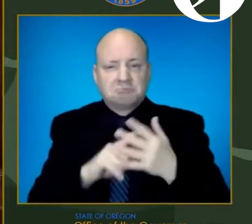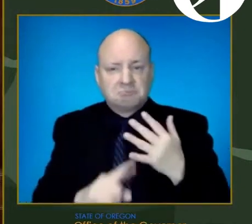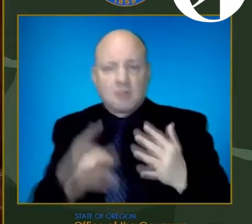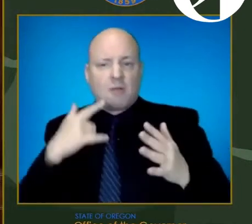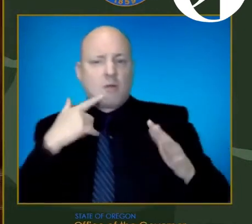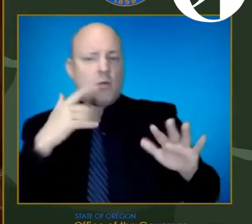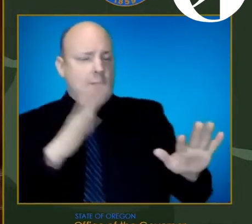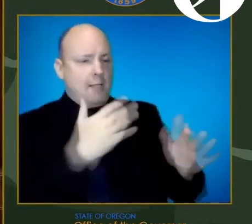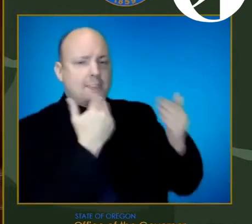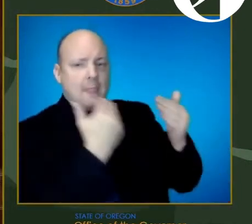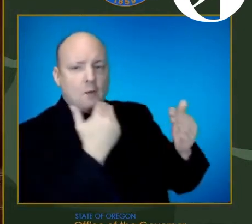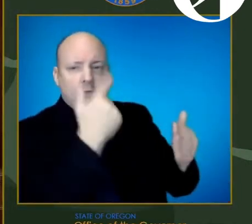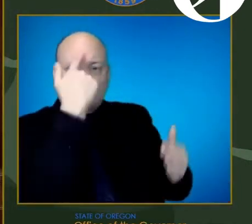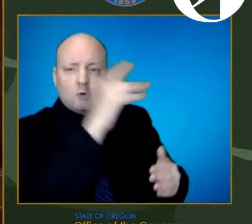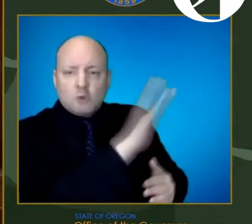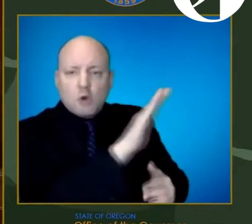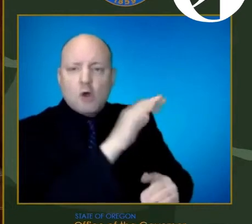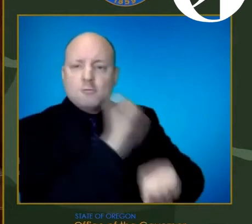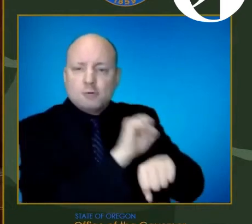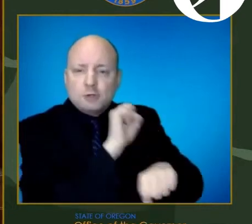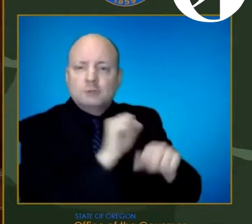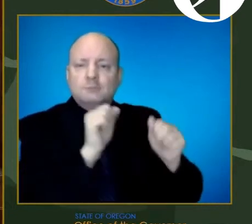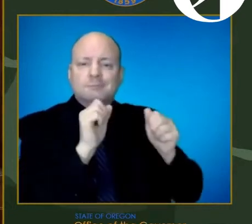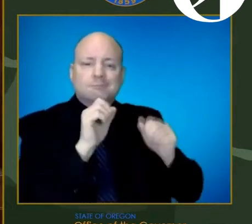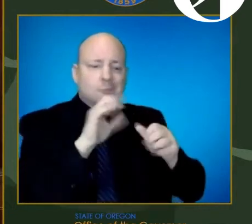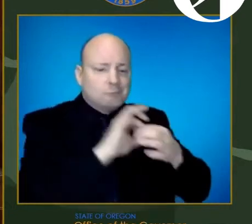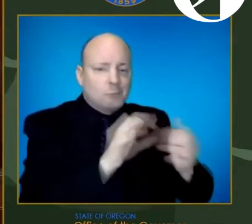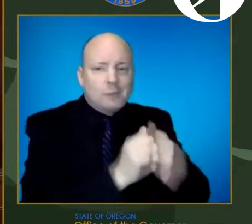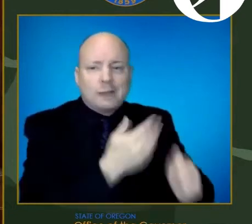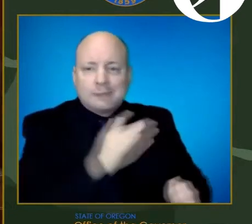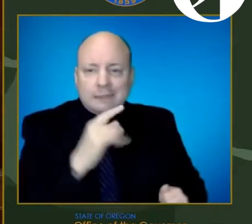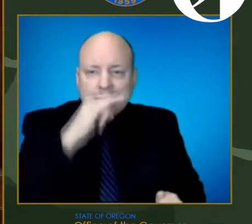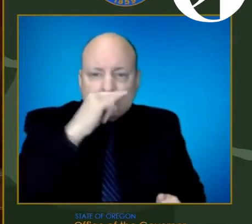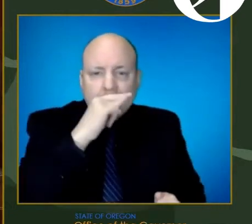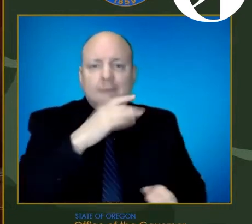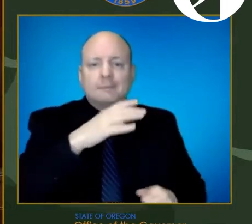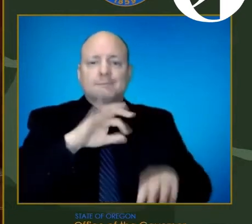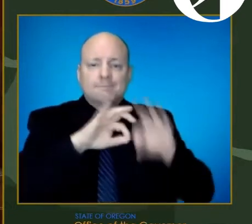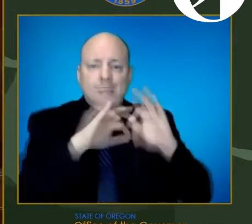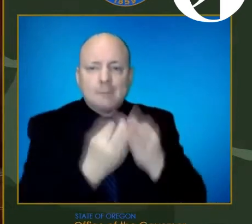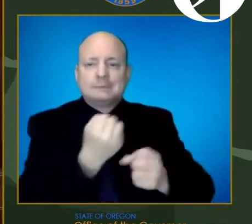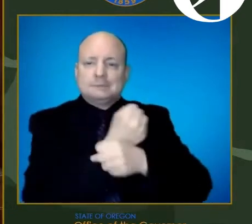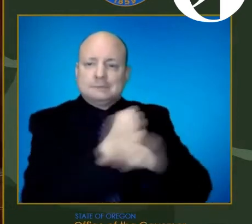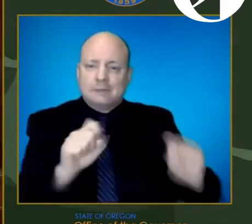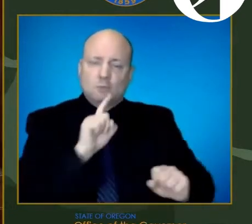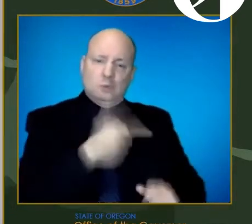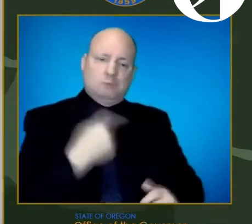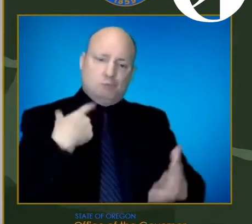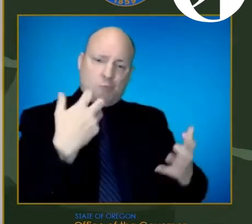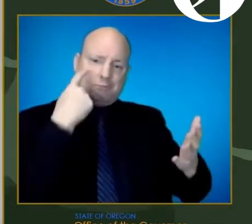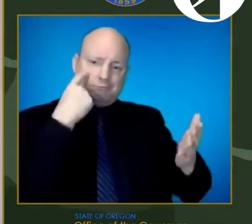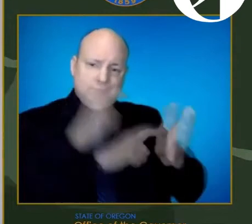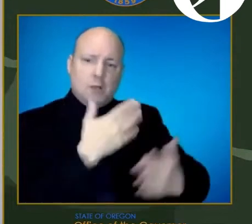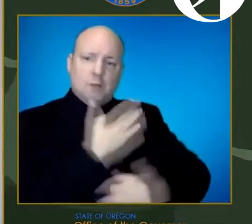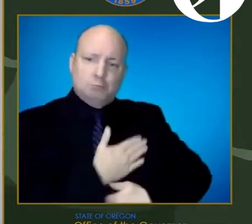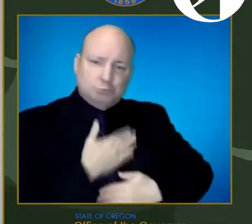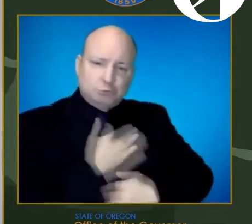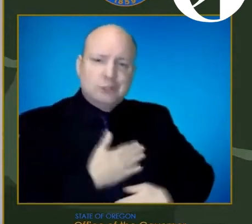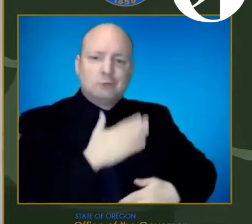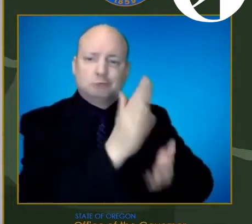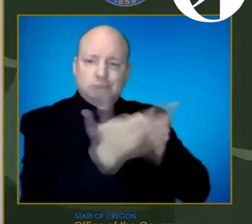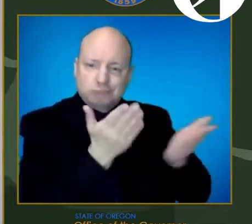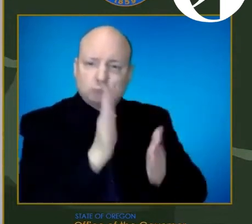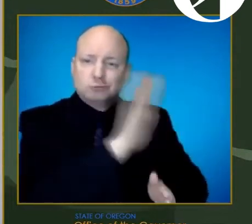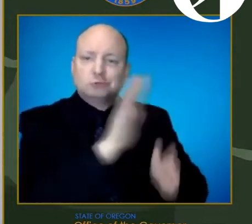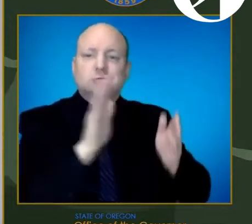for working to keep our kids and our families safe, and really appreciate your service